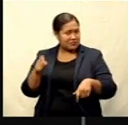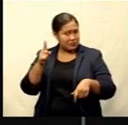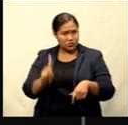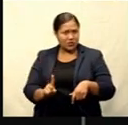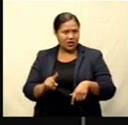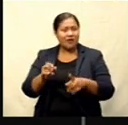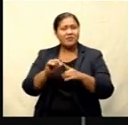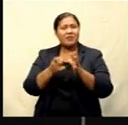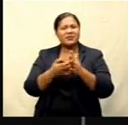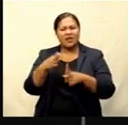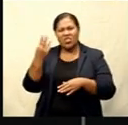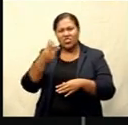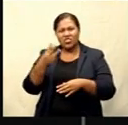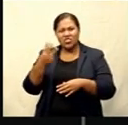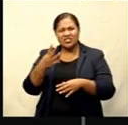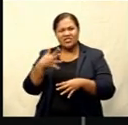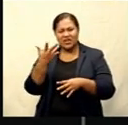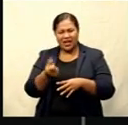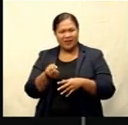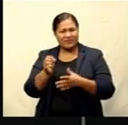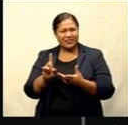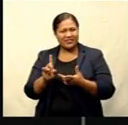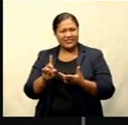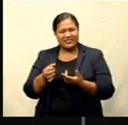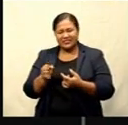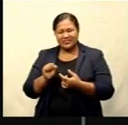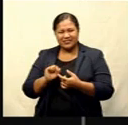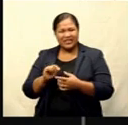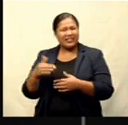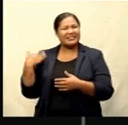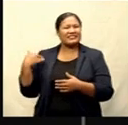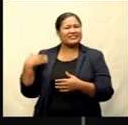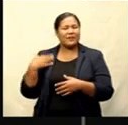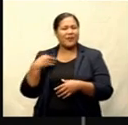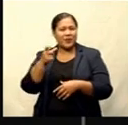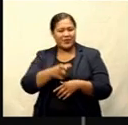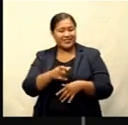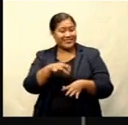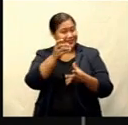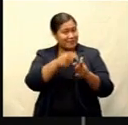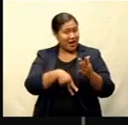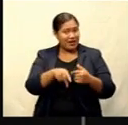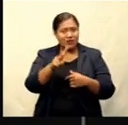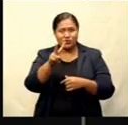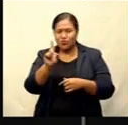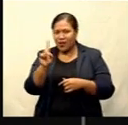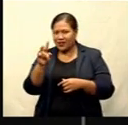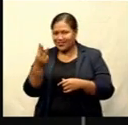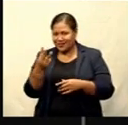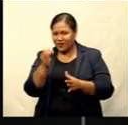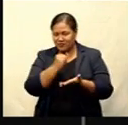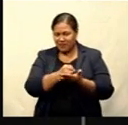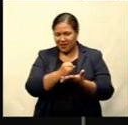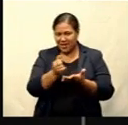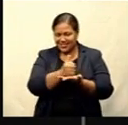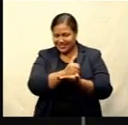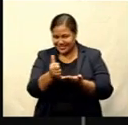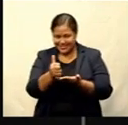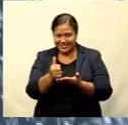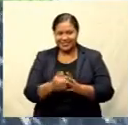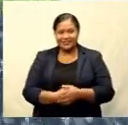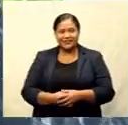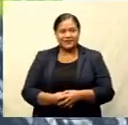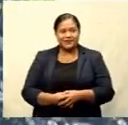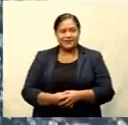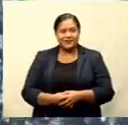charged with 13 counts of indecently annoying a person under Section 213 of the Crimes Act. Apanisa Wangairandovu with the